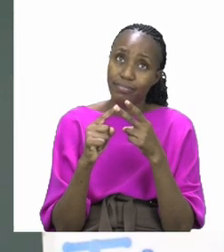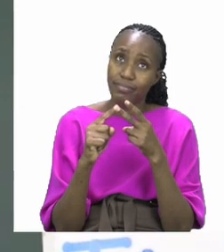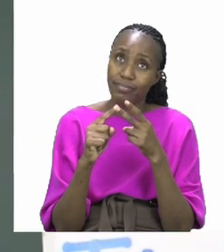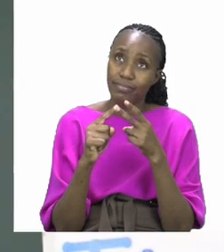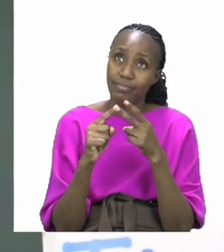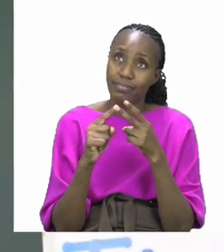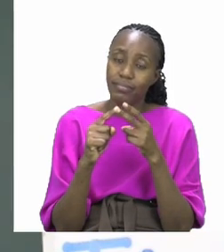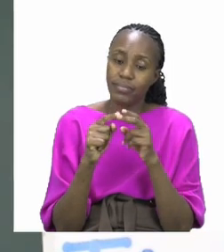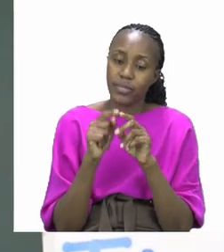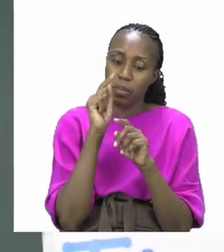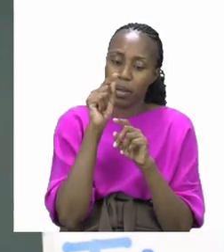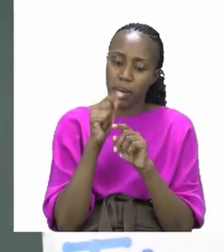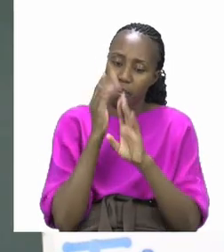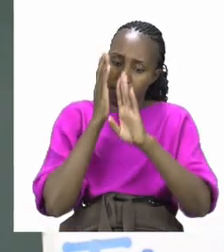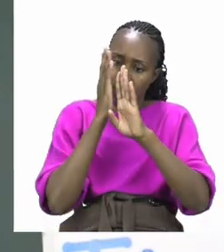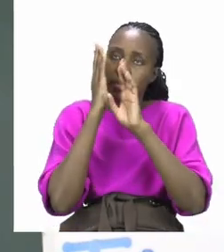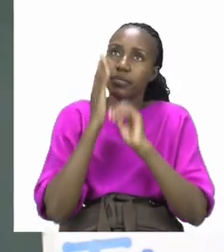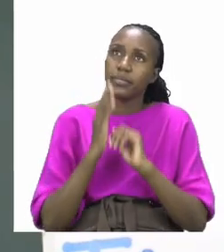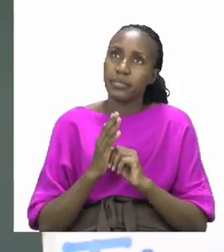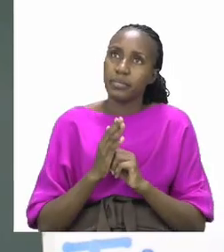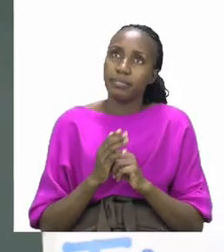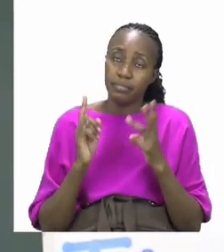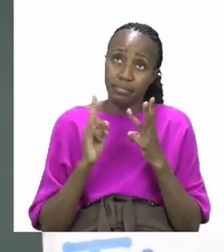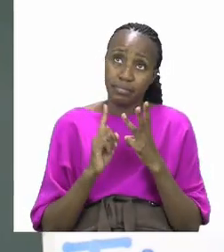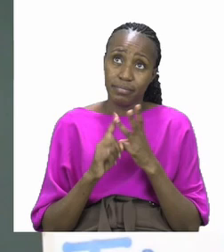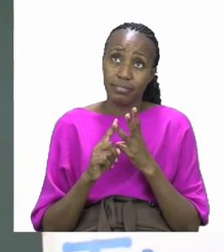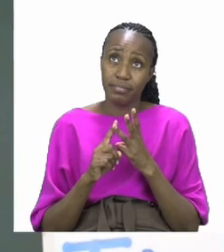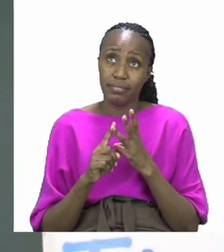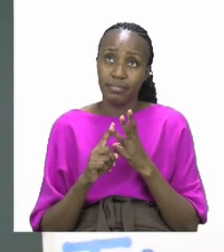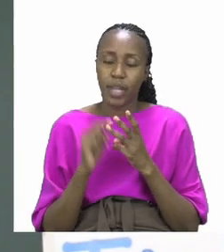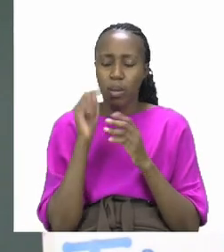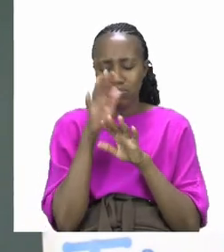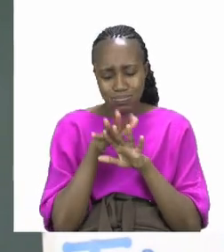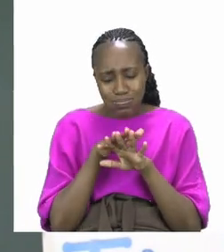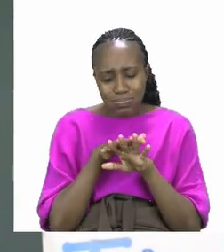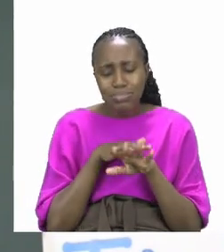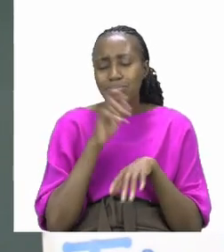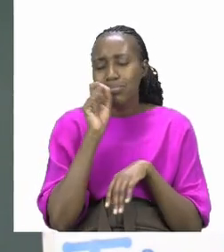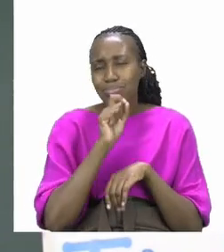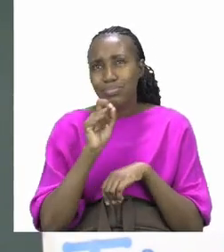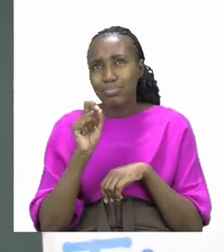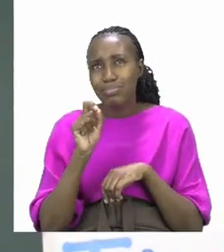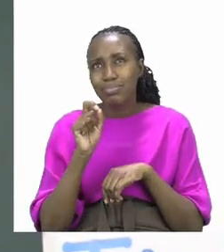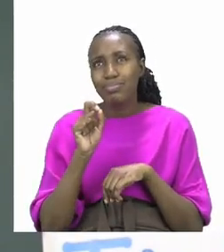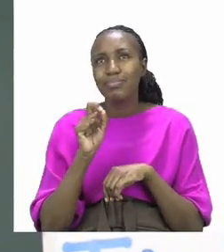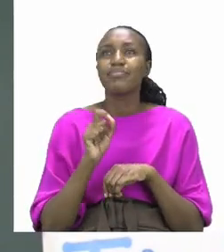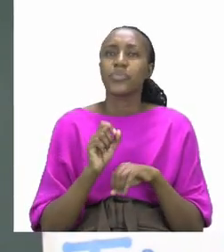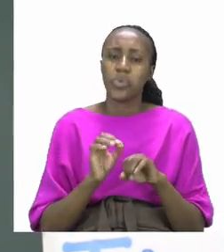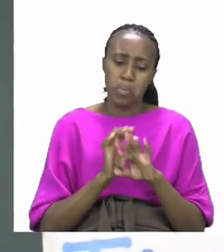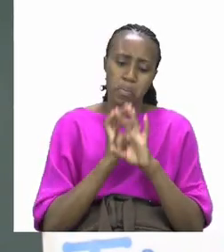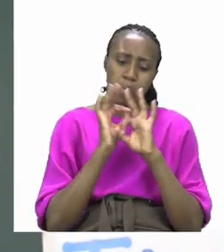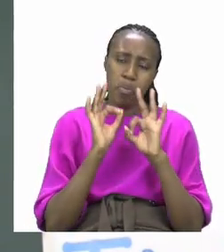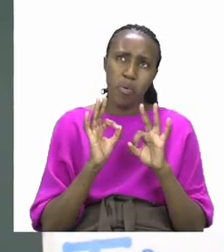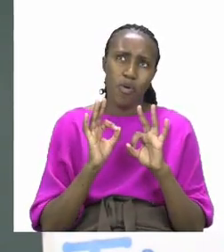must follow each trace dot. And then number 3, take your time. It will come out so